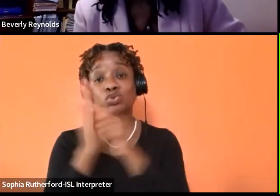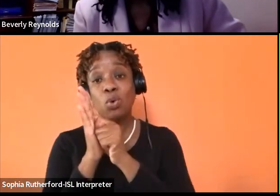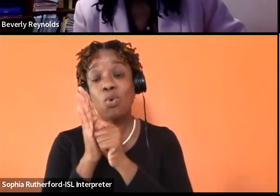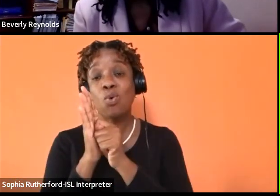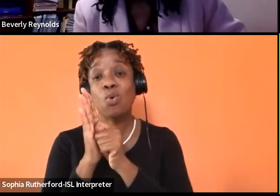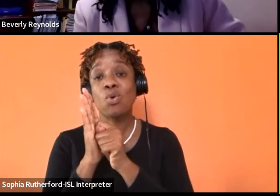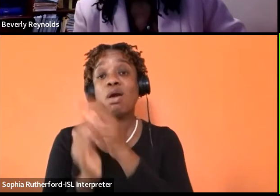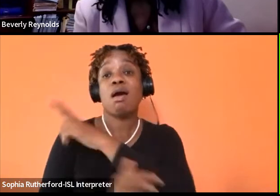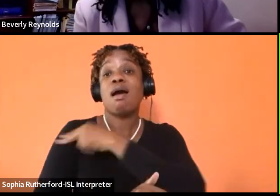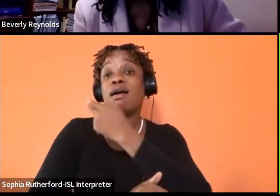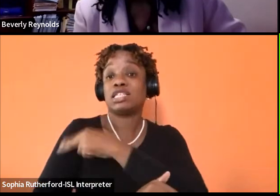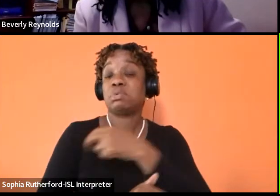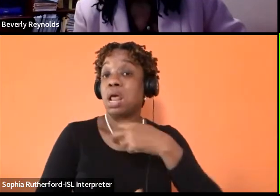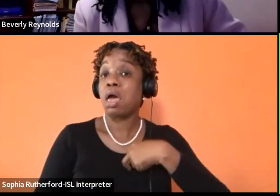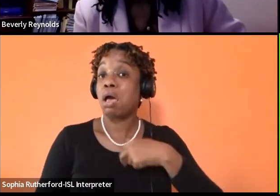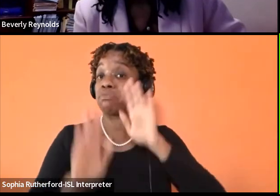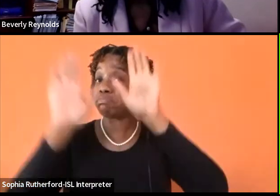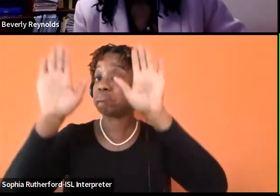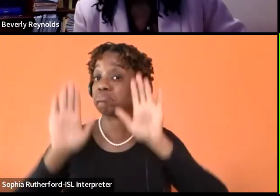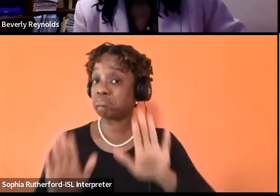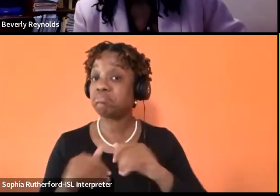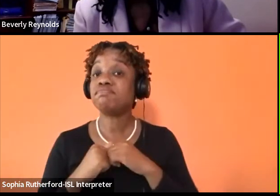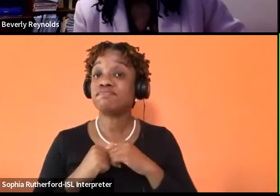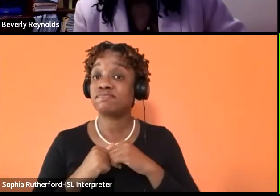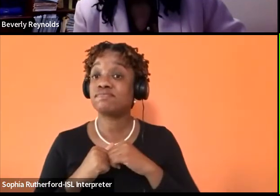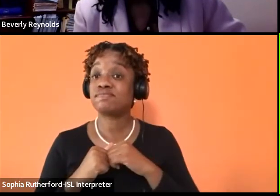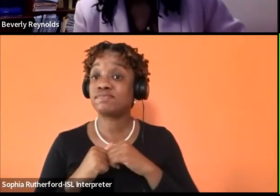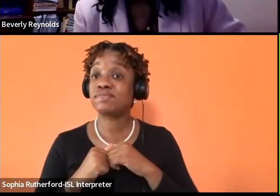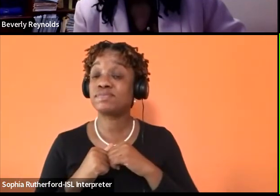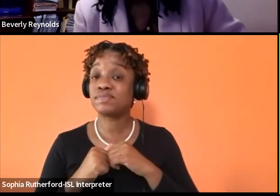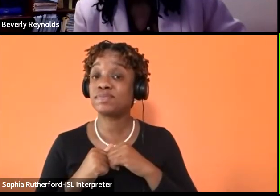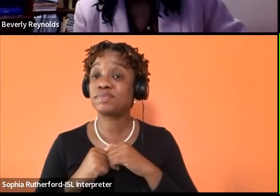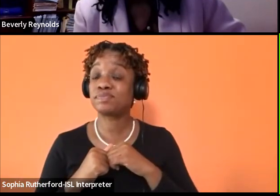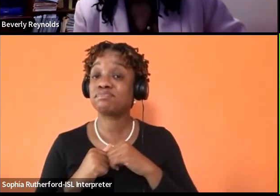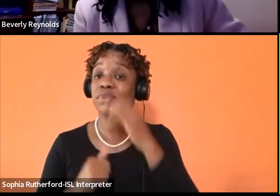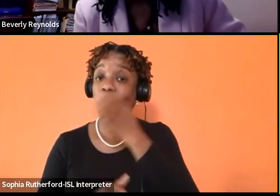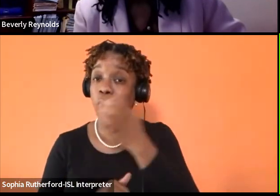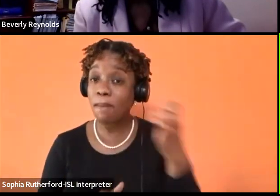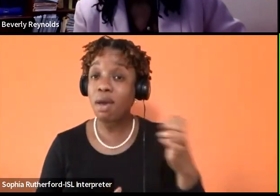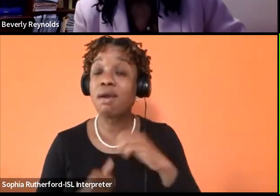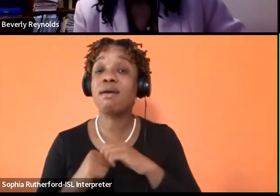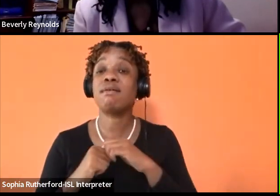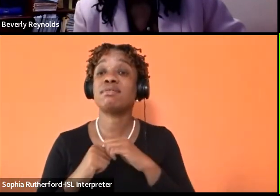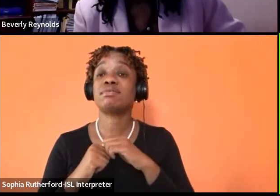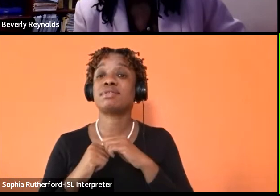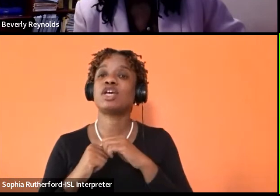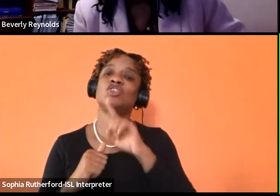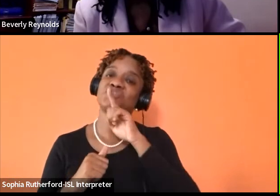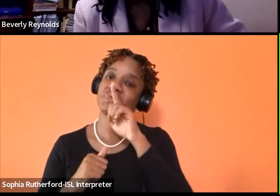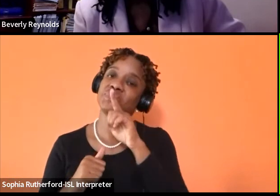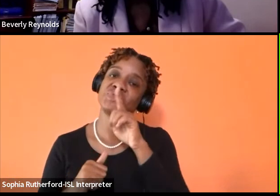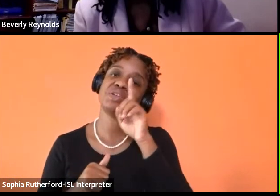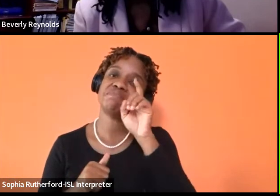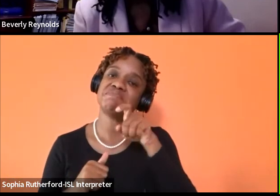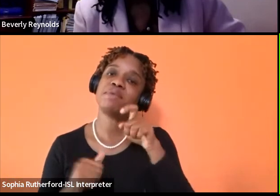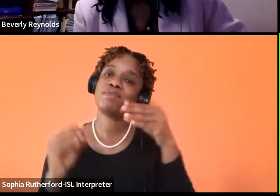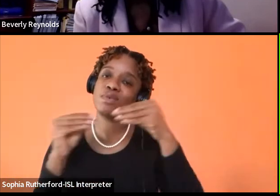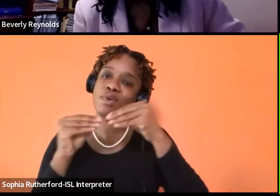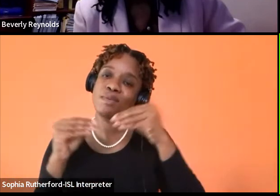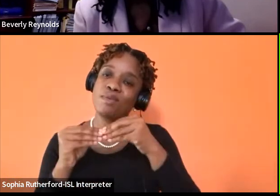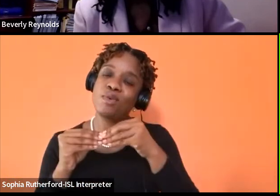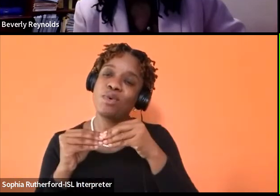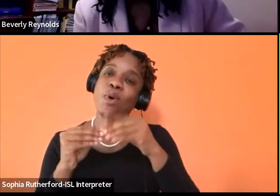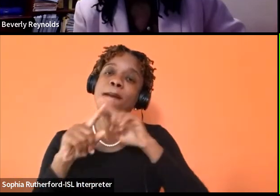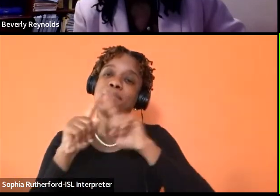are the ones I'm familiar with. They do have good equipment. They could do it a lot more, but there is cost to